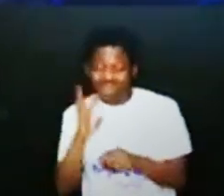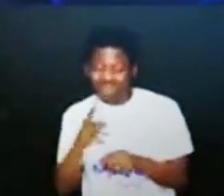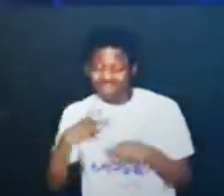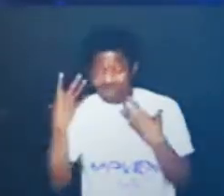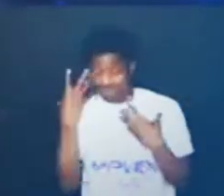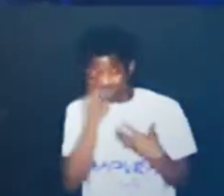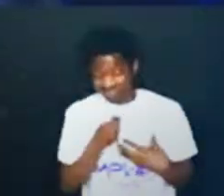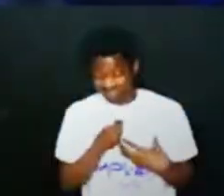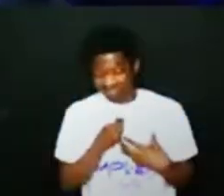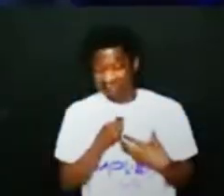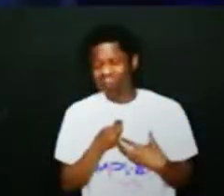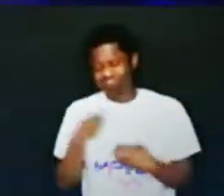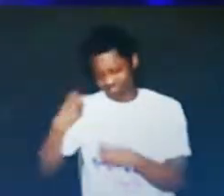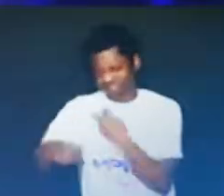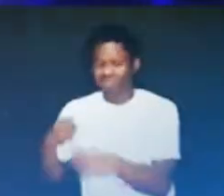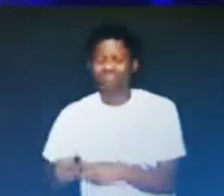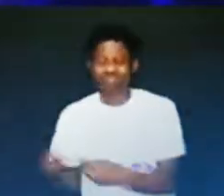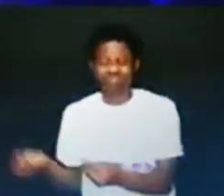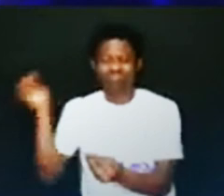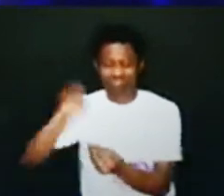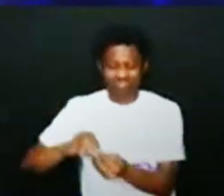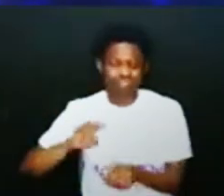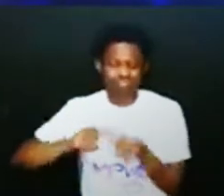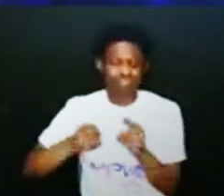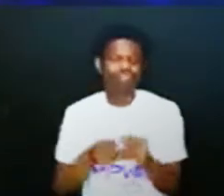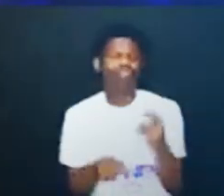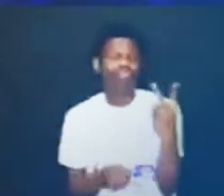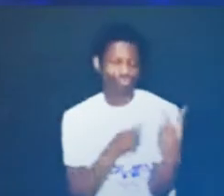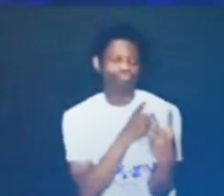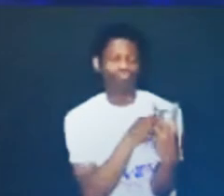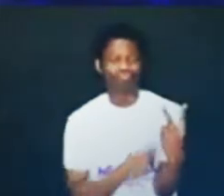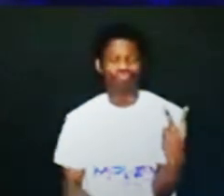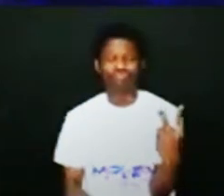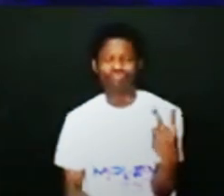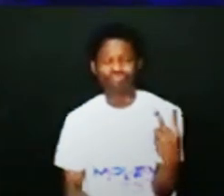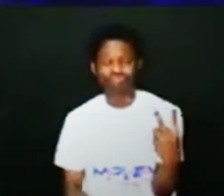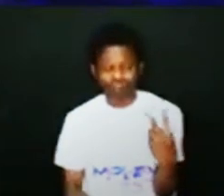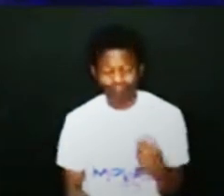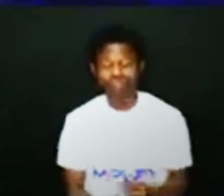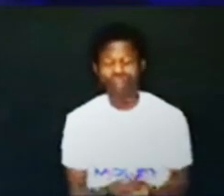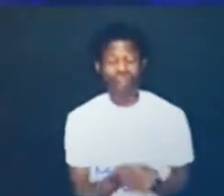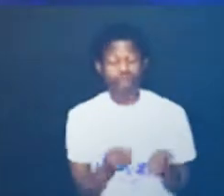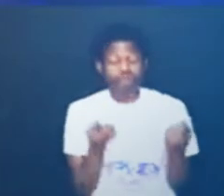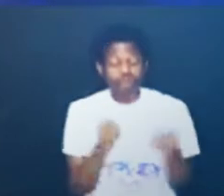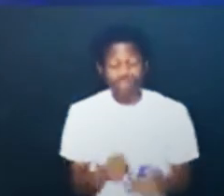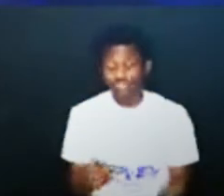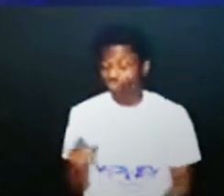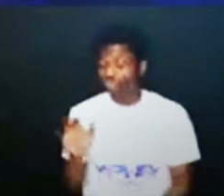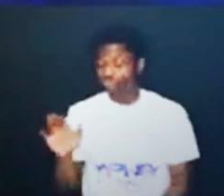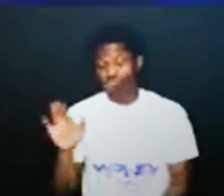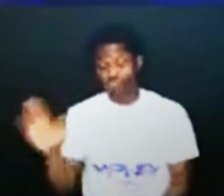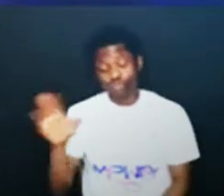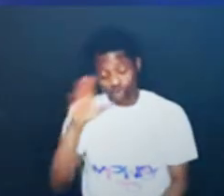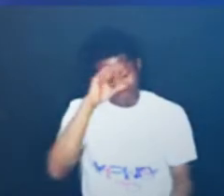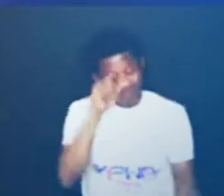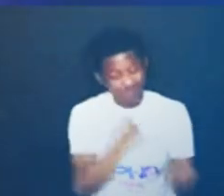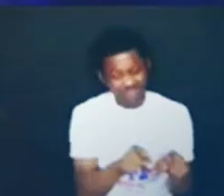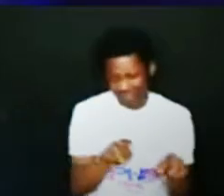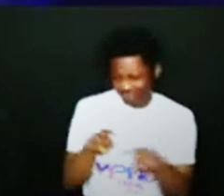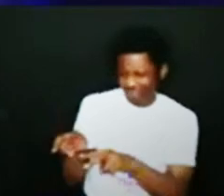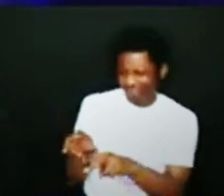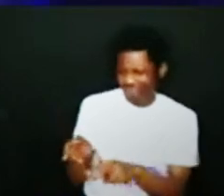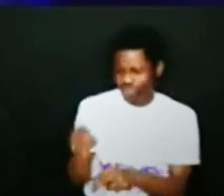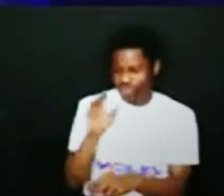2. Yetosumi no no no. When his brothers saw that their father loved him more than any of them, they hated